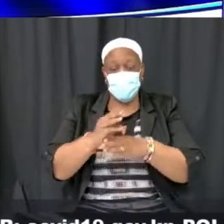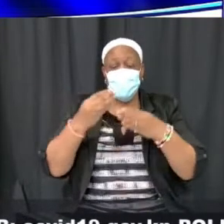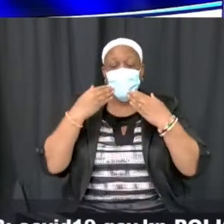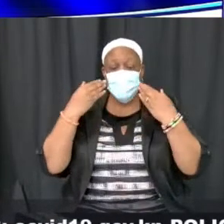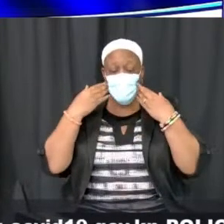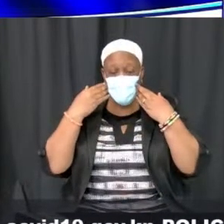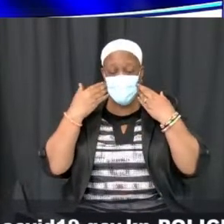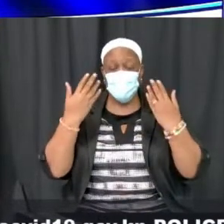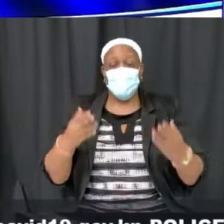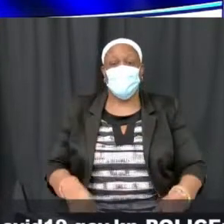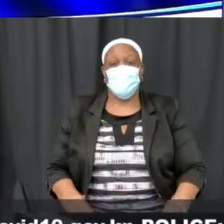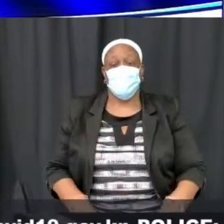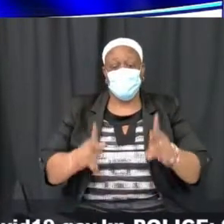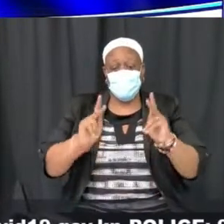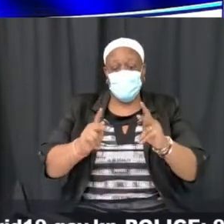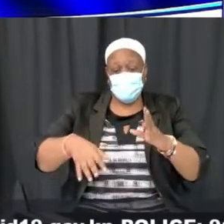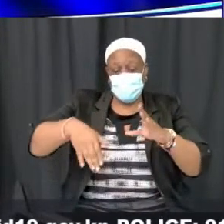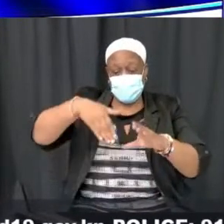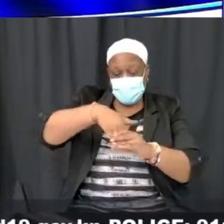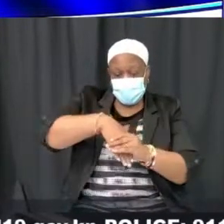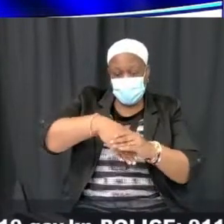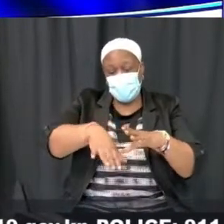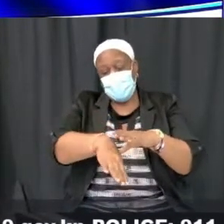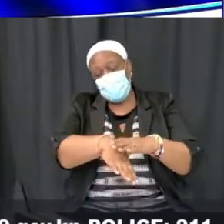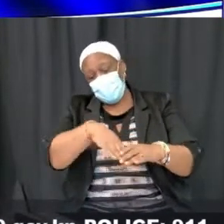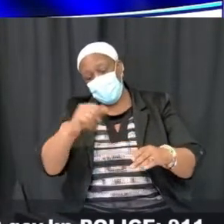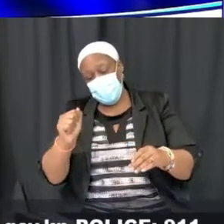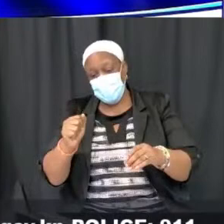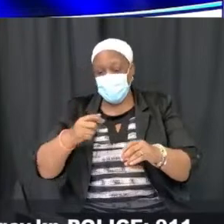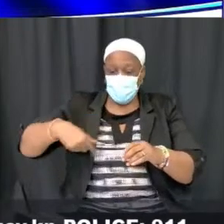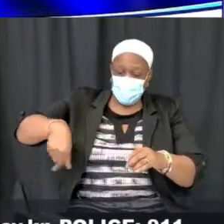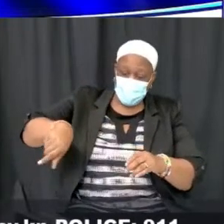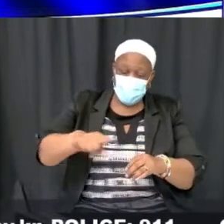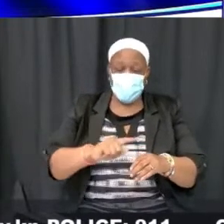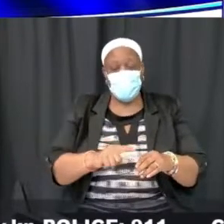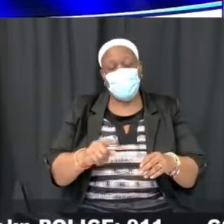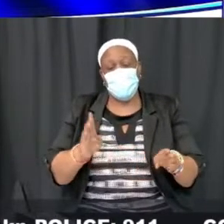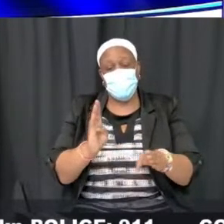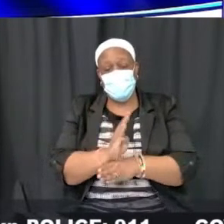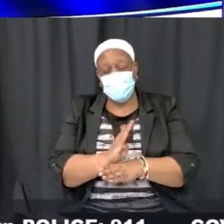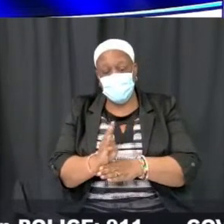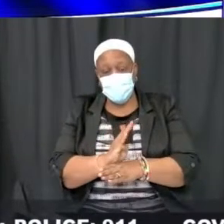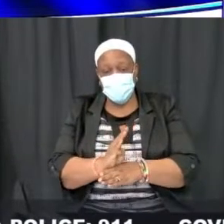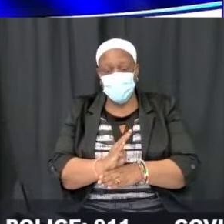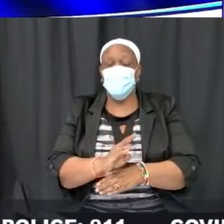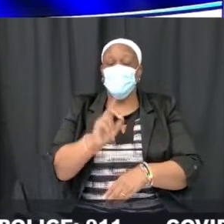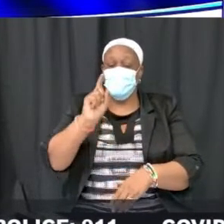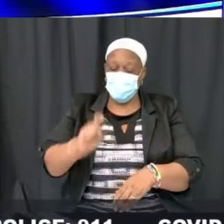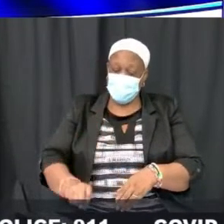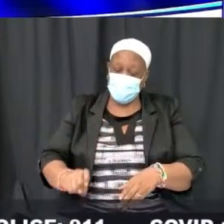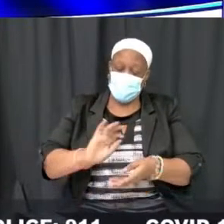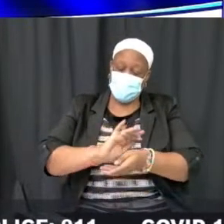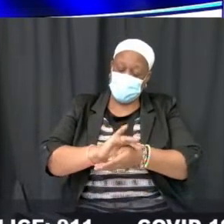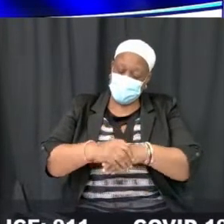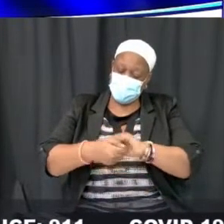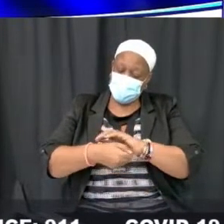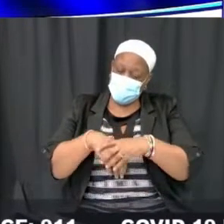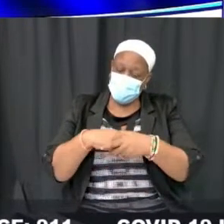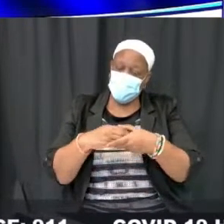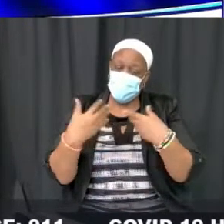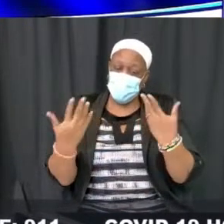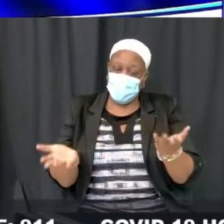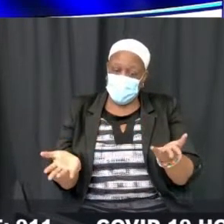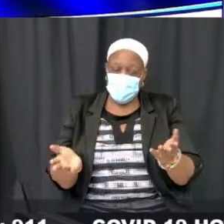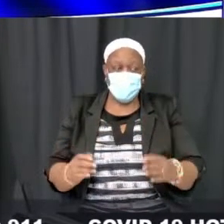sanitization of persons moving in, around, and out of your business's physical operating space, the maintenance